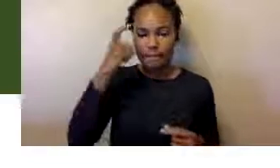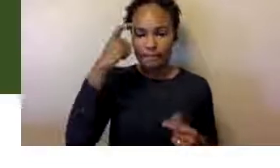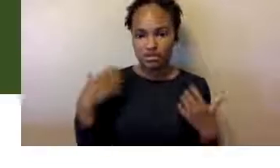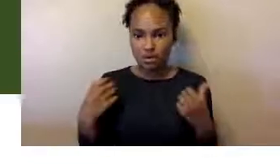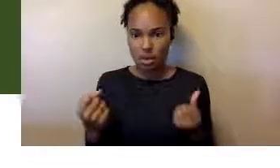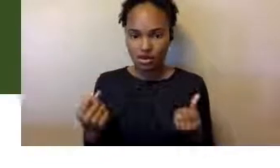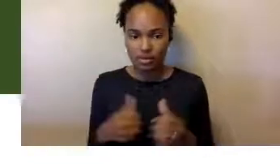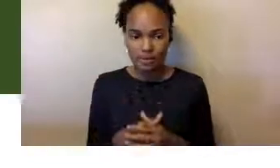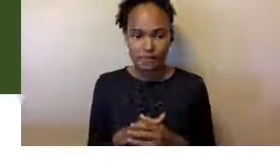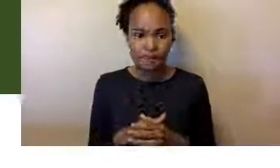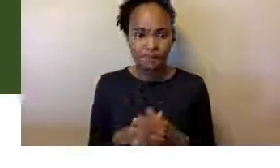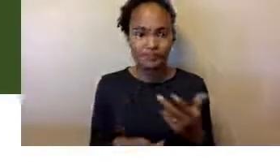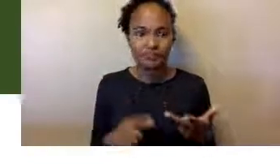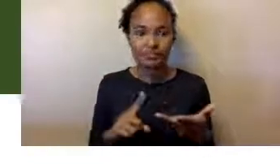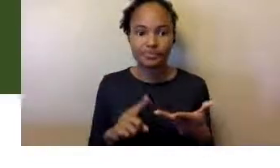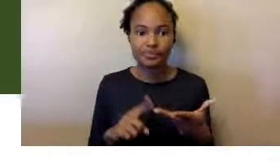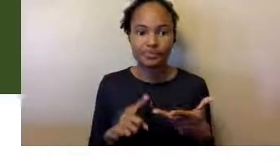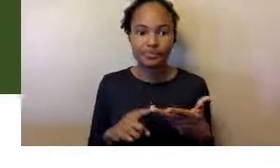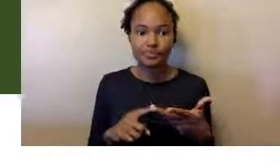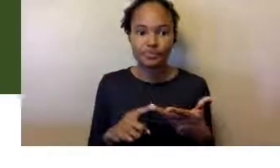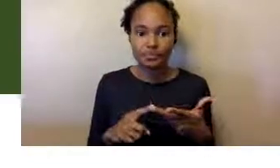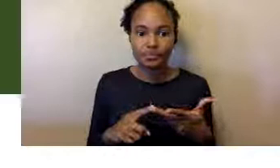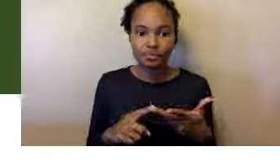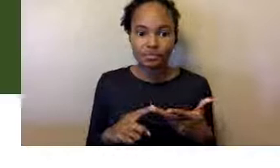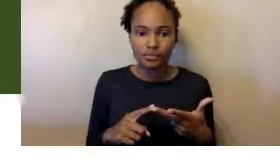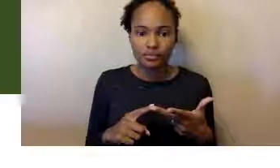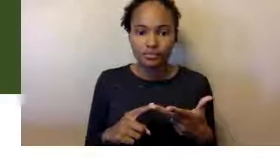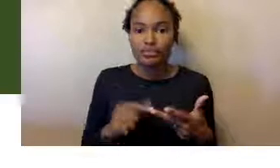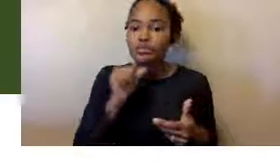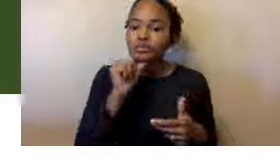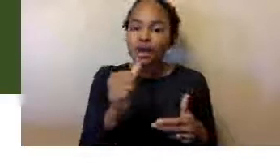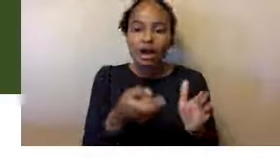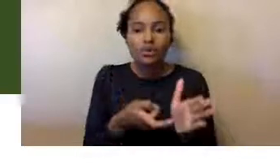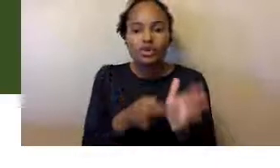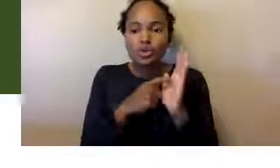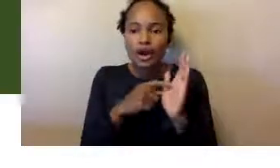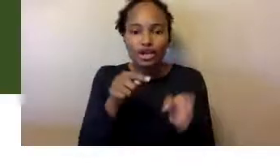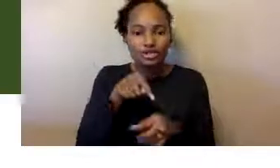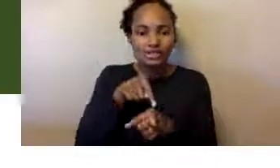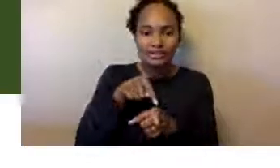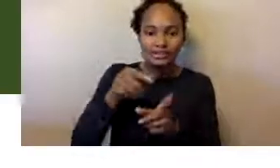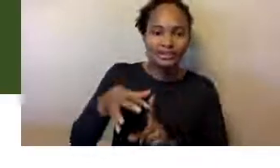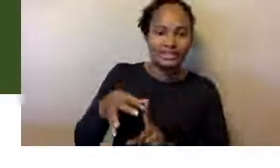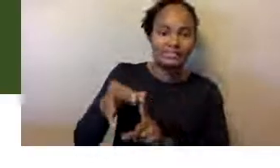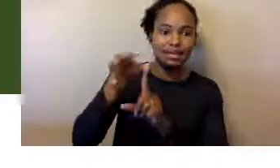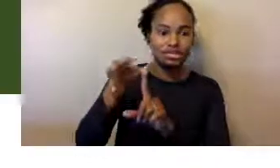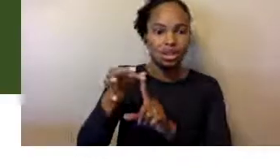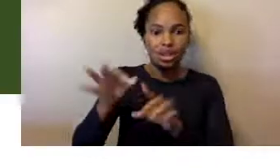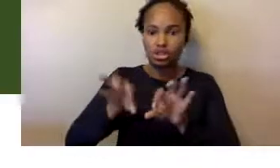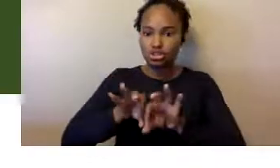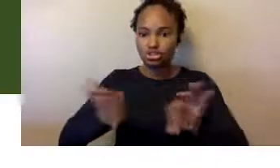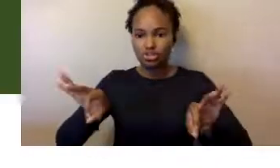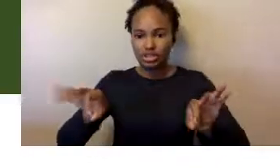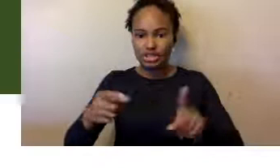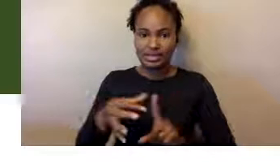professional degrees, but allow peer support specialists and community health workers to provide mobile